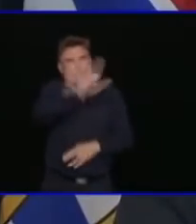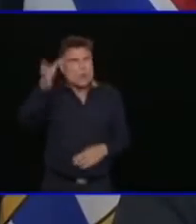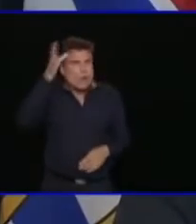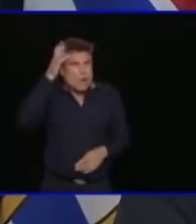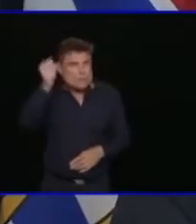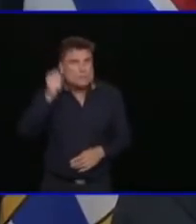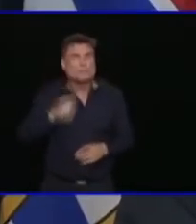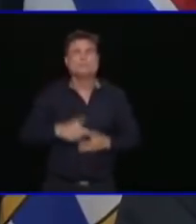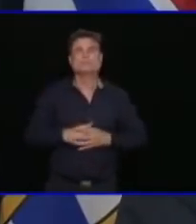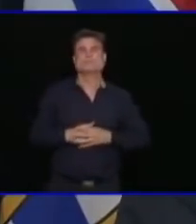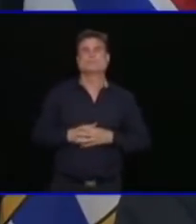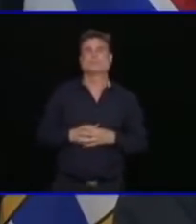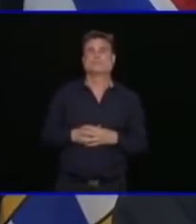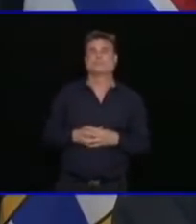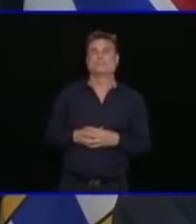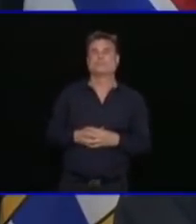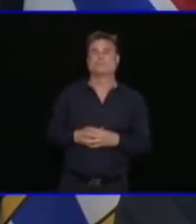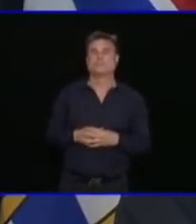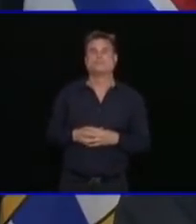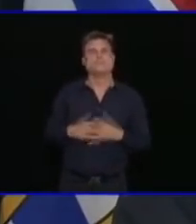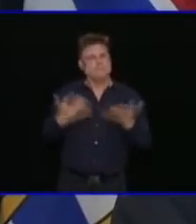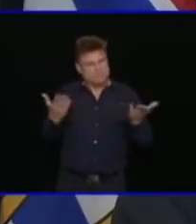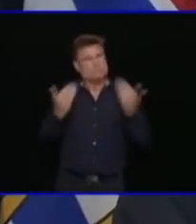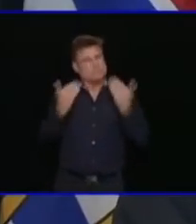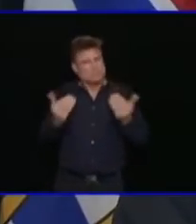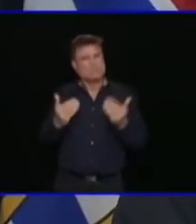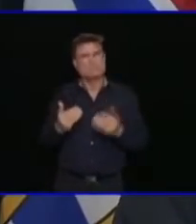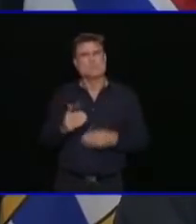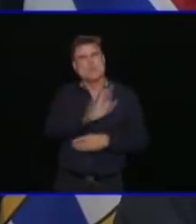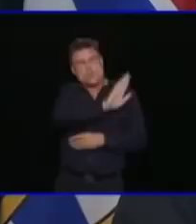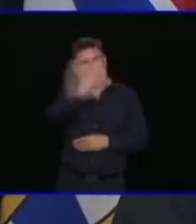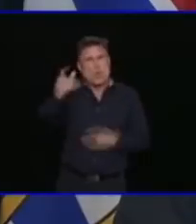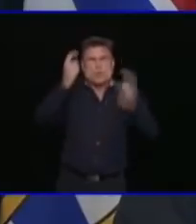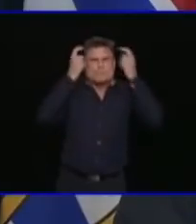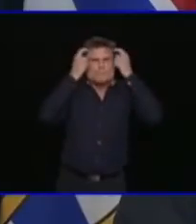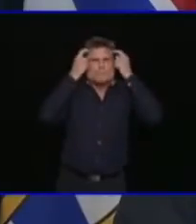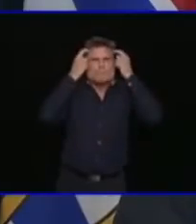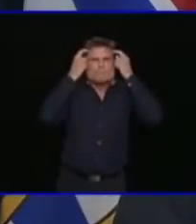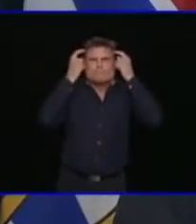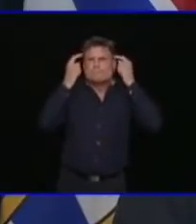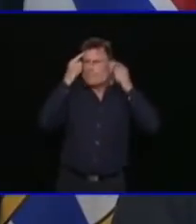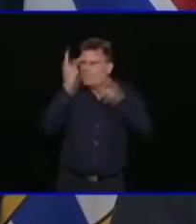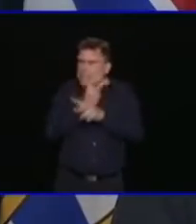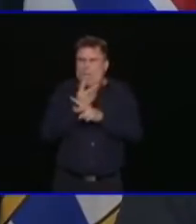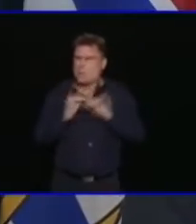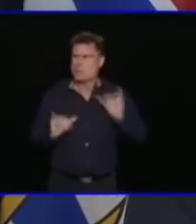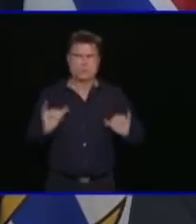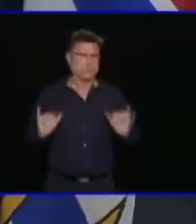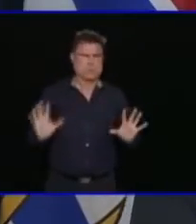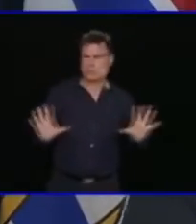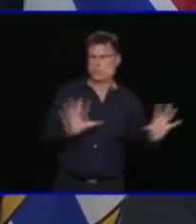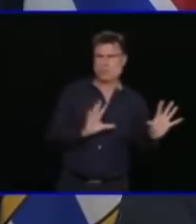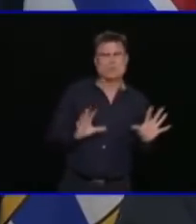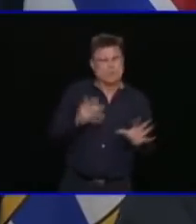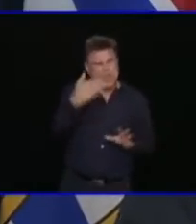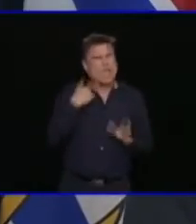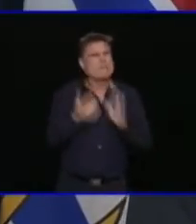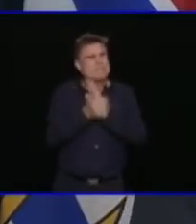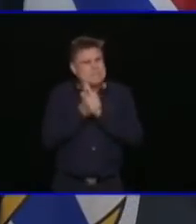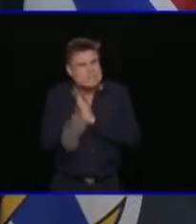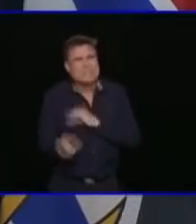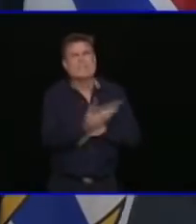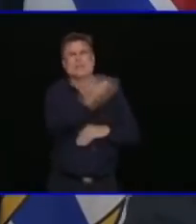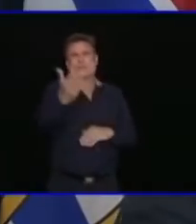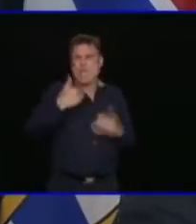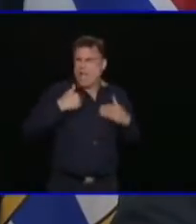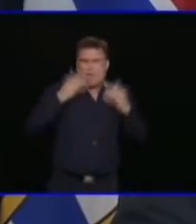to use it. Right now, using our COVID skills and making sure we're using our COVID sense matters a great deal. If we continue